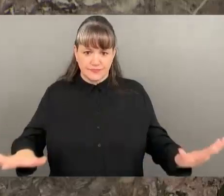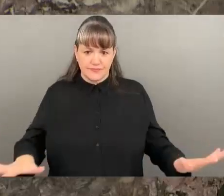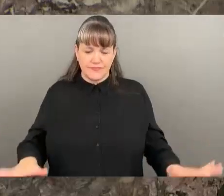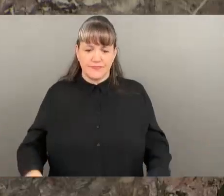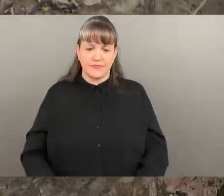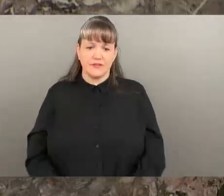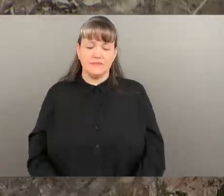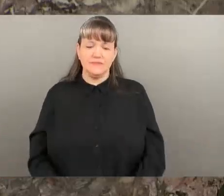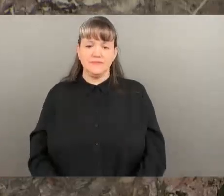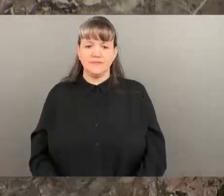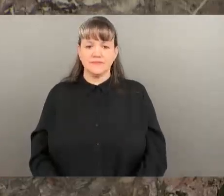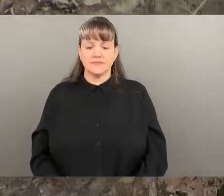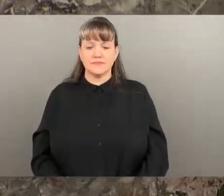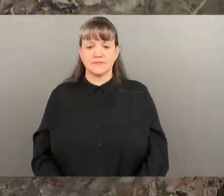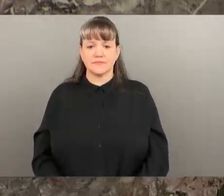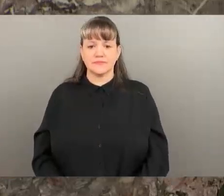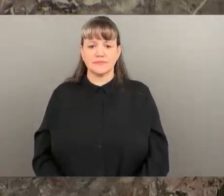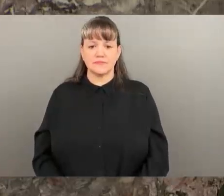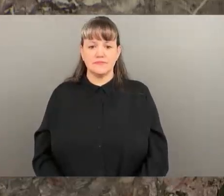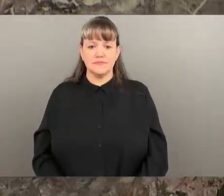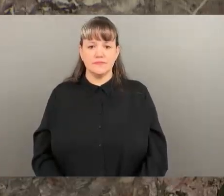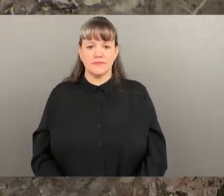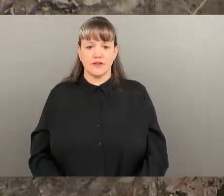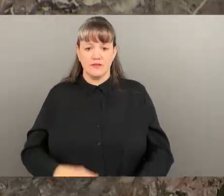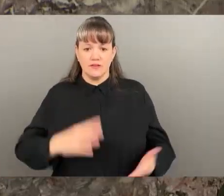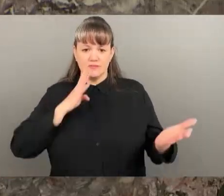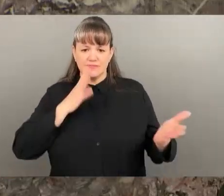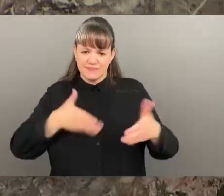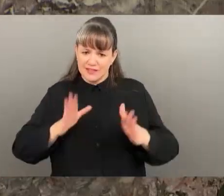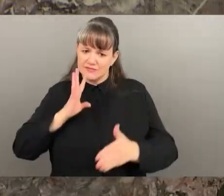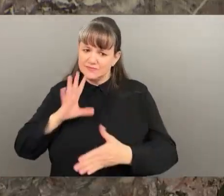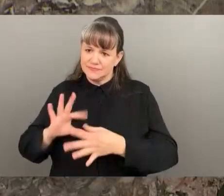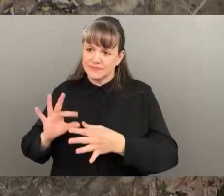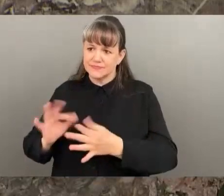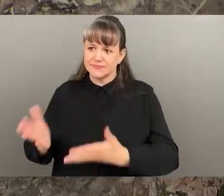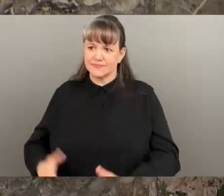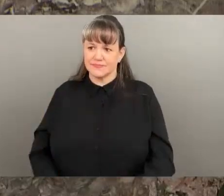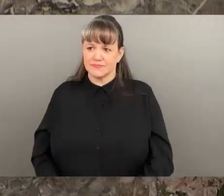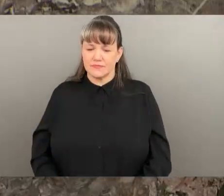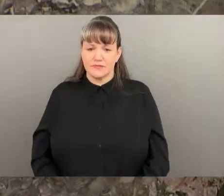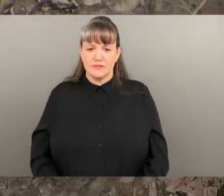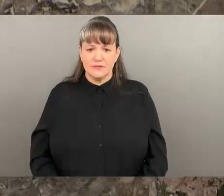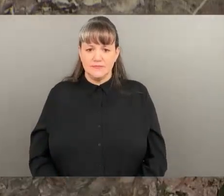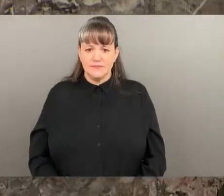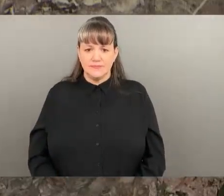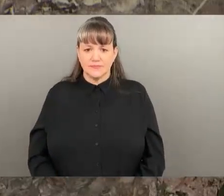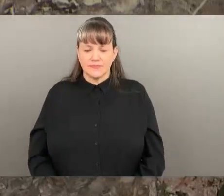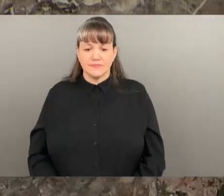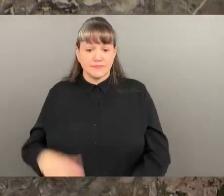Minister has the floor. Mr. Speaker, to listen to the opposition, one would think there is only one